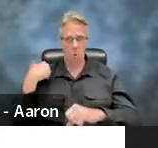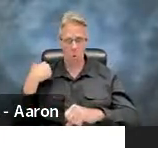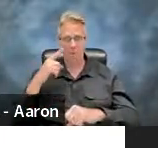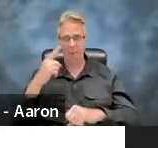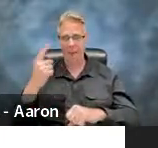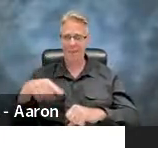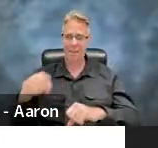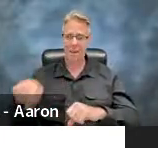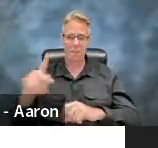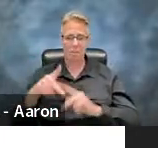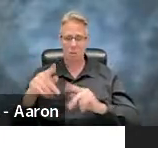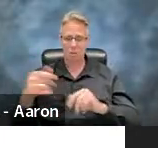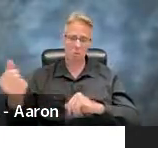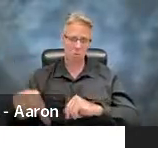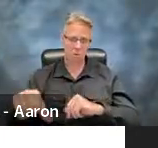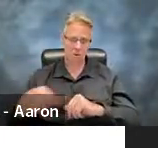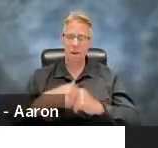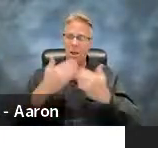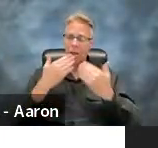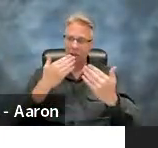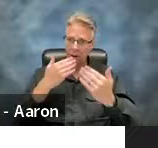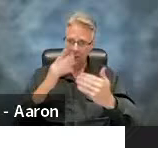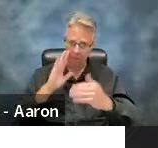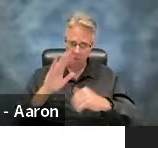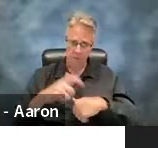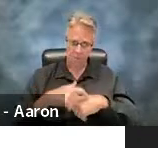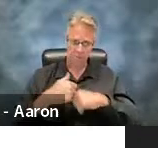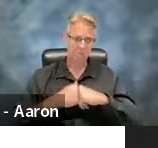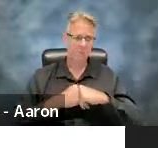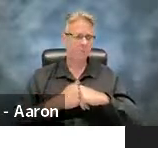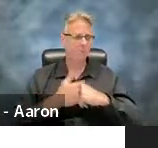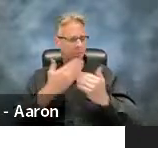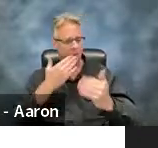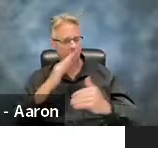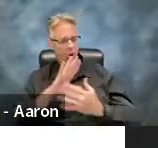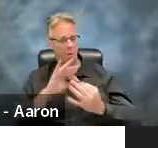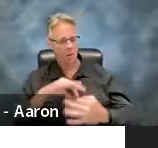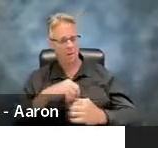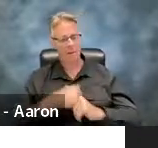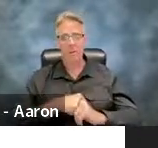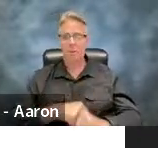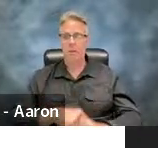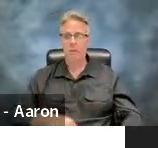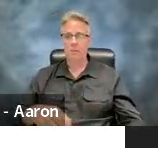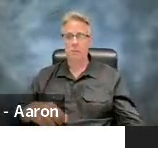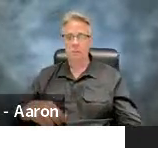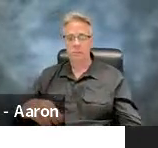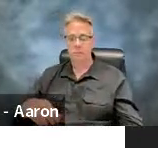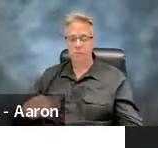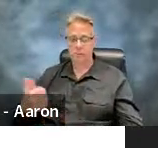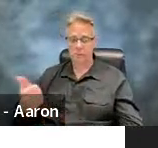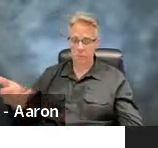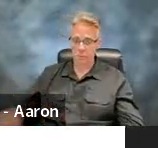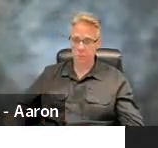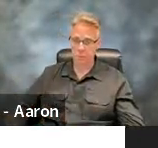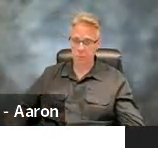rejected by the citizens. Thank you. Thank you. Great. Thank you for your comment. Brett, do we have anyone else signed